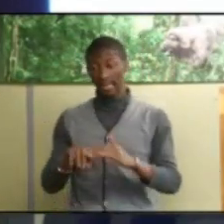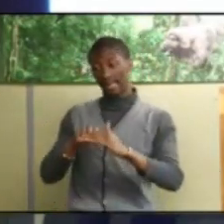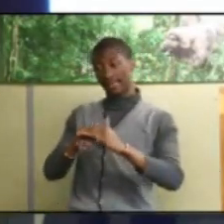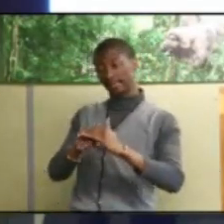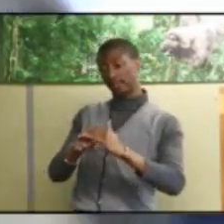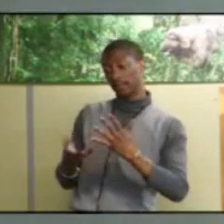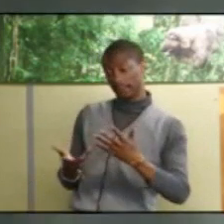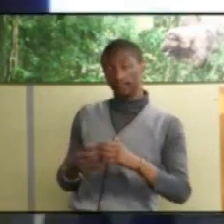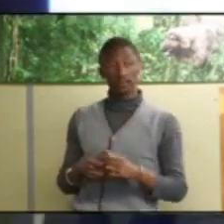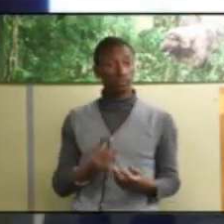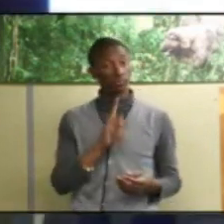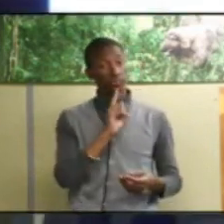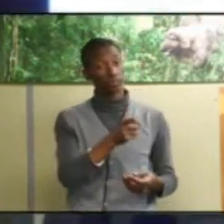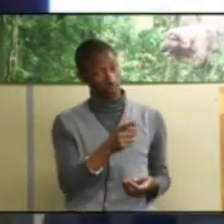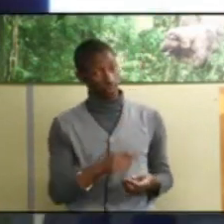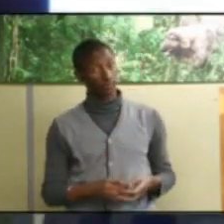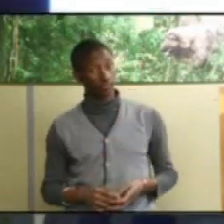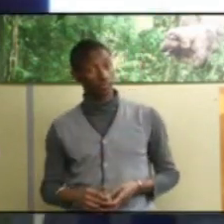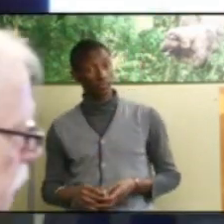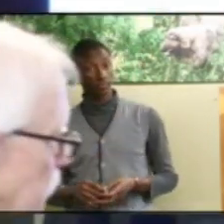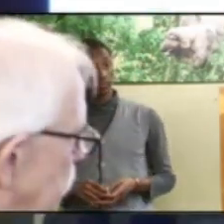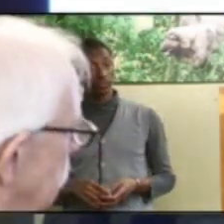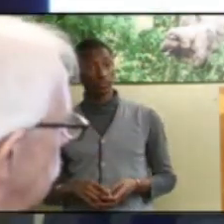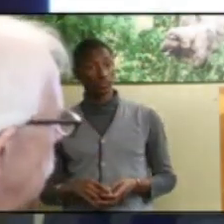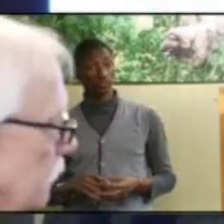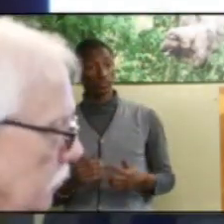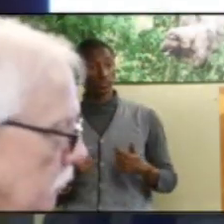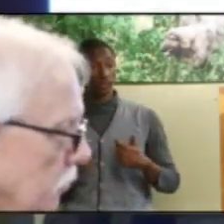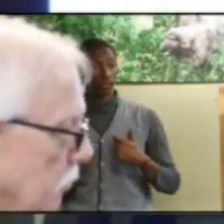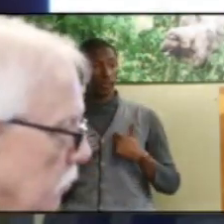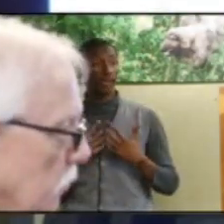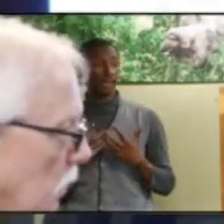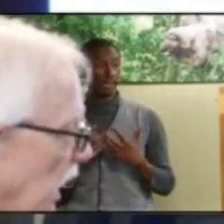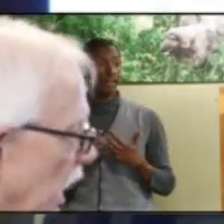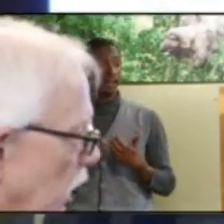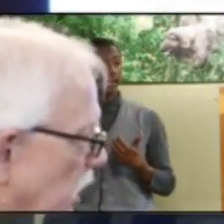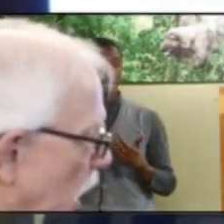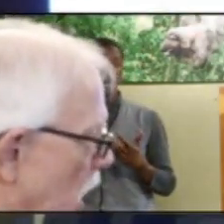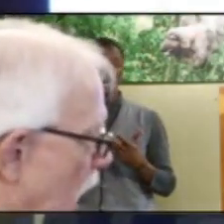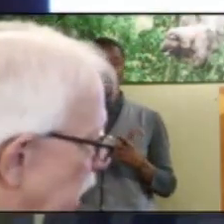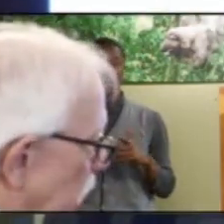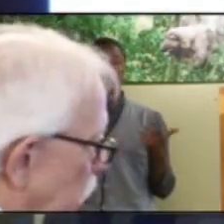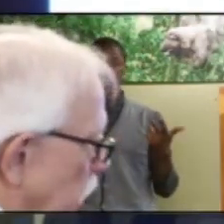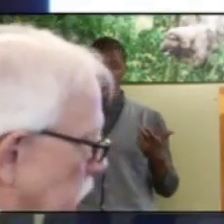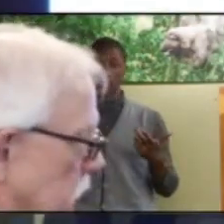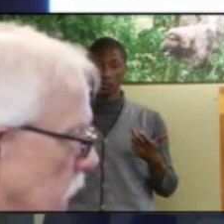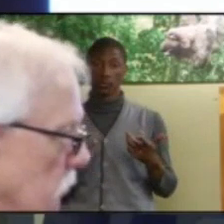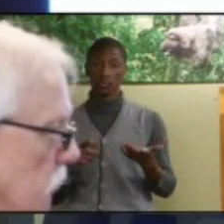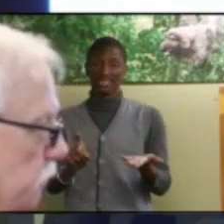That's true. Yeah, we've had a big push for bilingual exhibits.